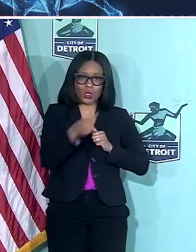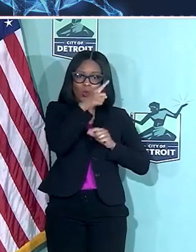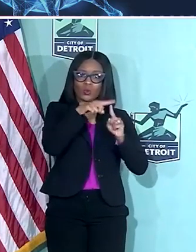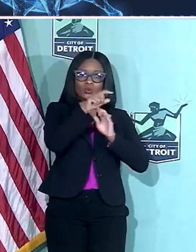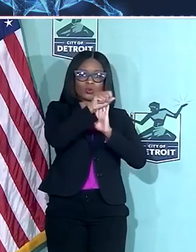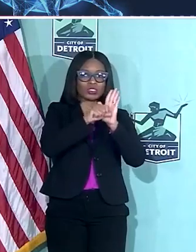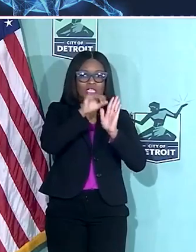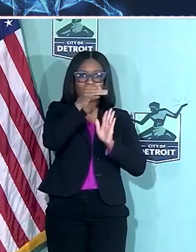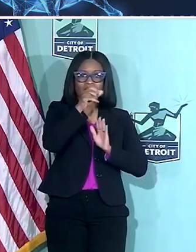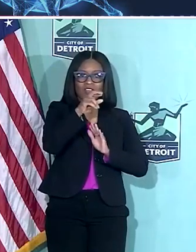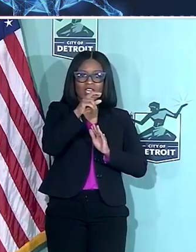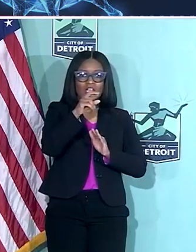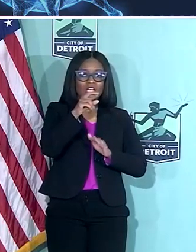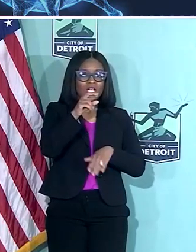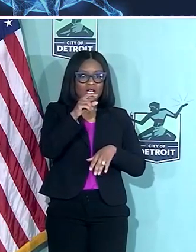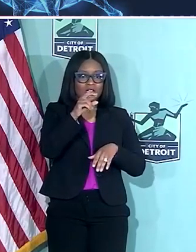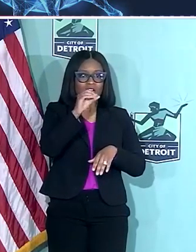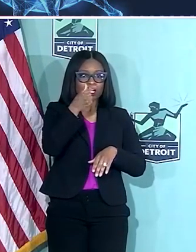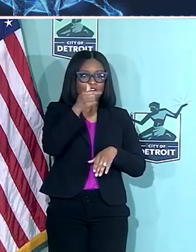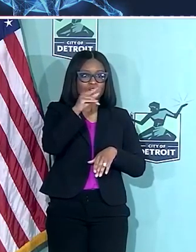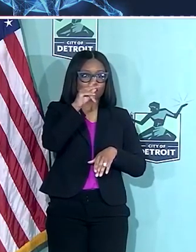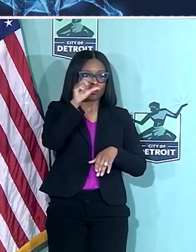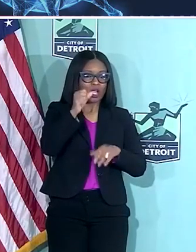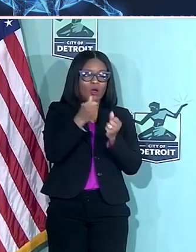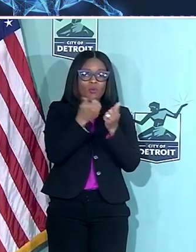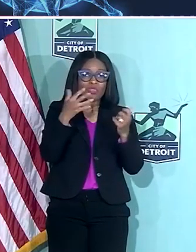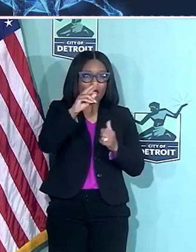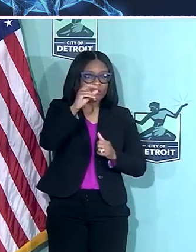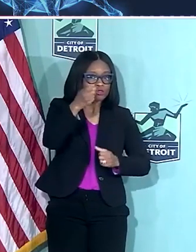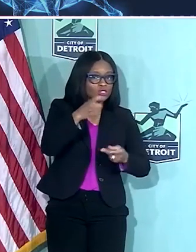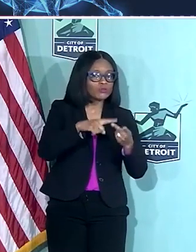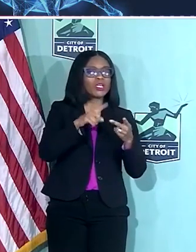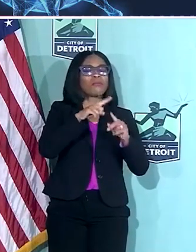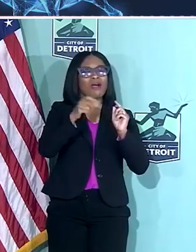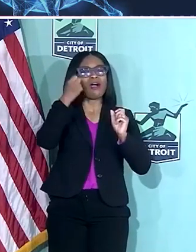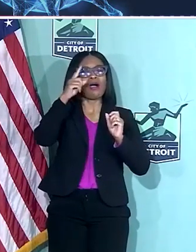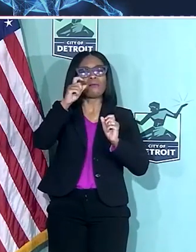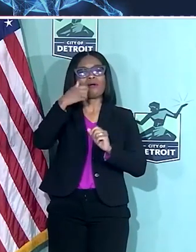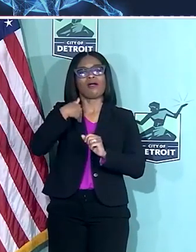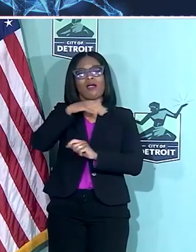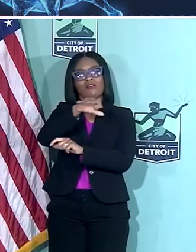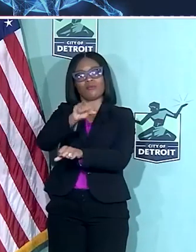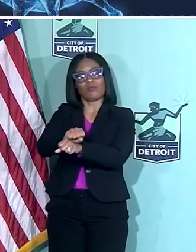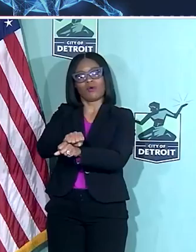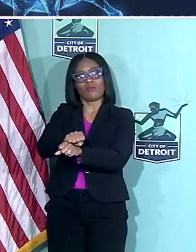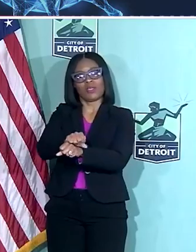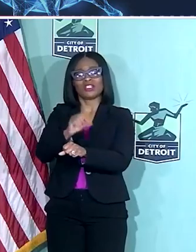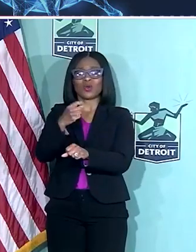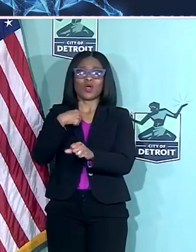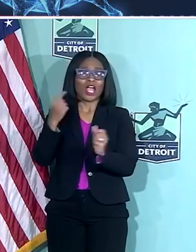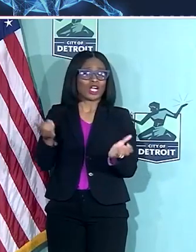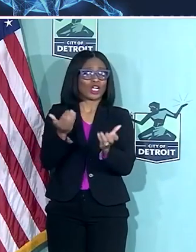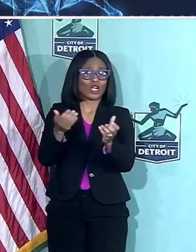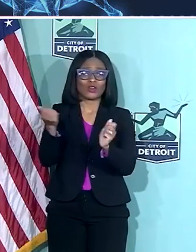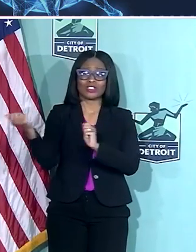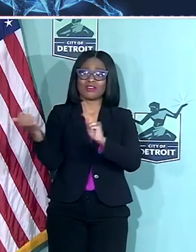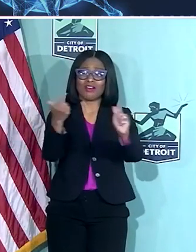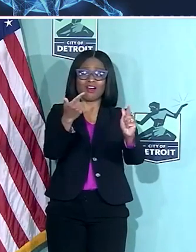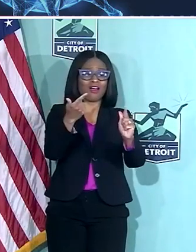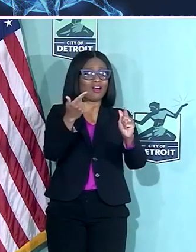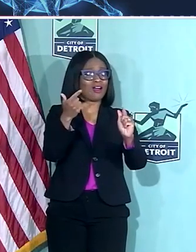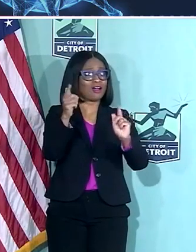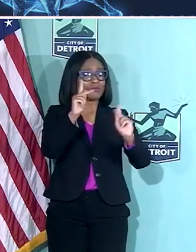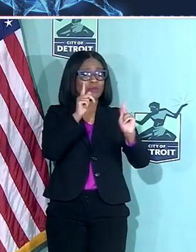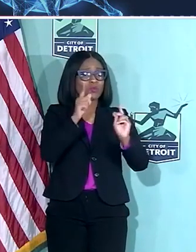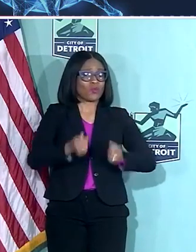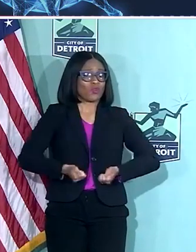without a prescription, but they, again, must have an appointment, I encourage all residents to take advantage of this. Testing is now available